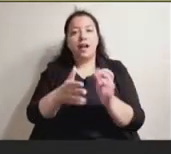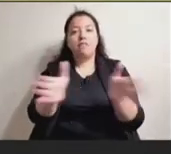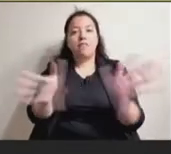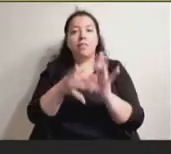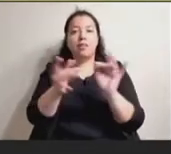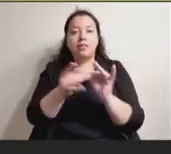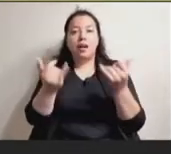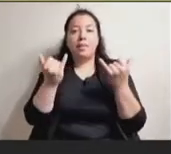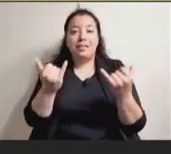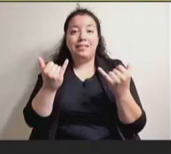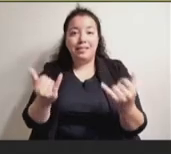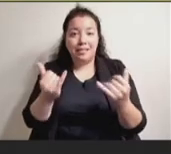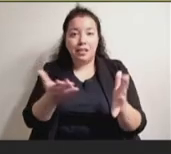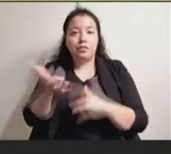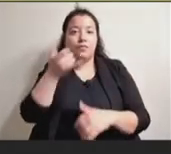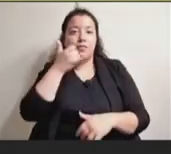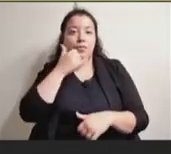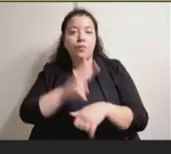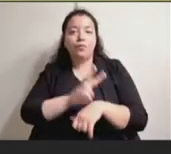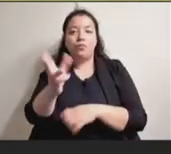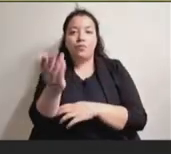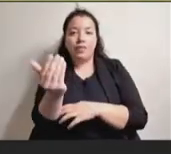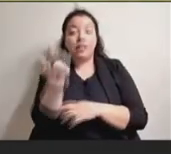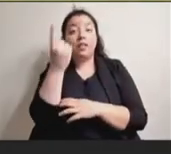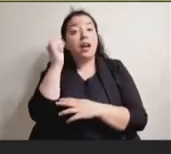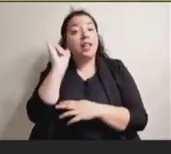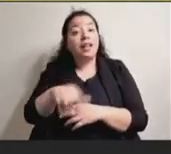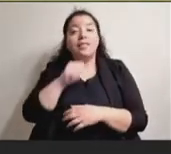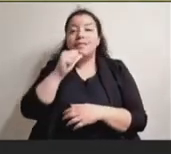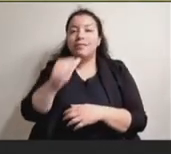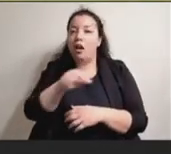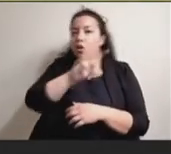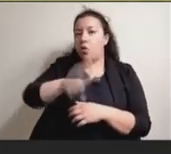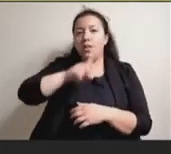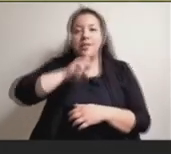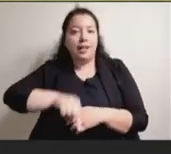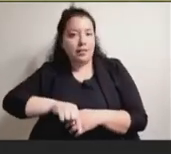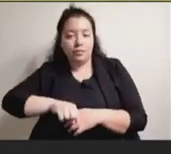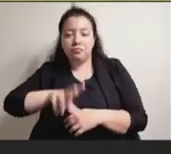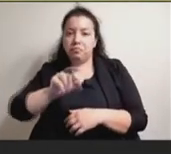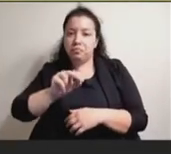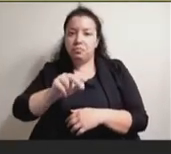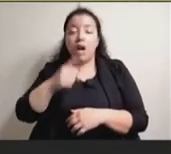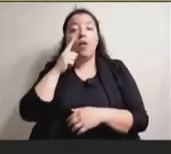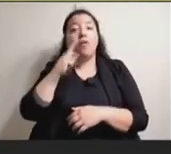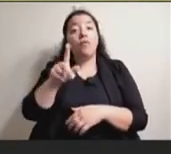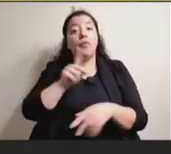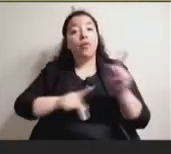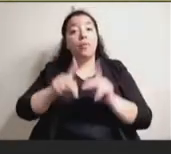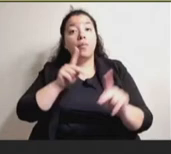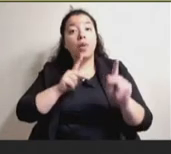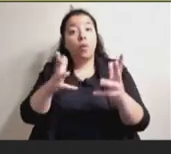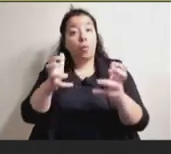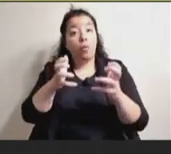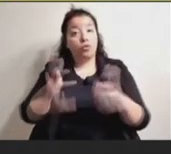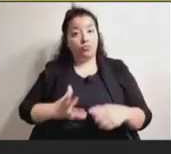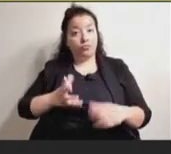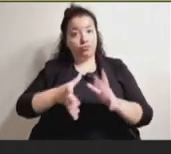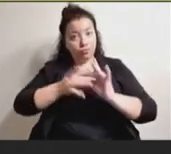Public comments are not a question and answer session. They represent an opportunity for individuals who'd like to do so to make a statement.